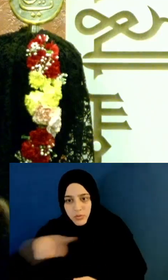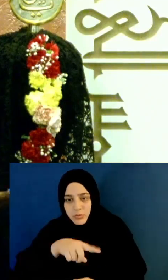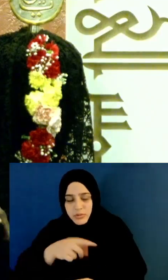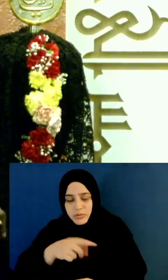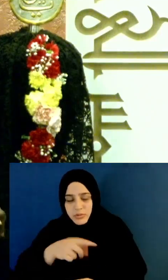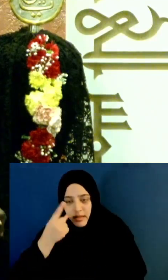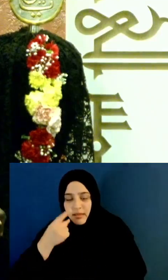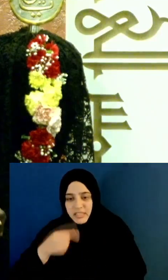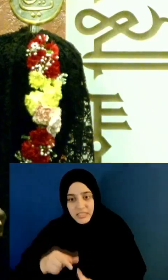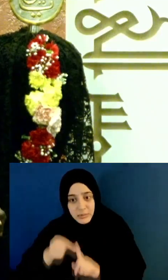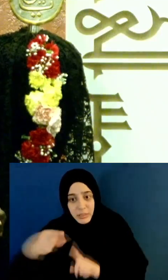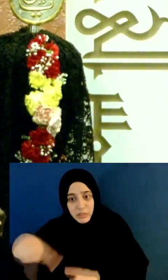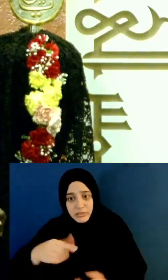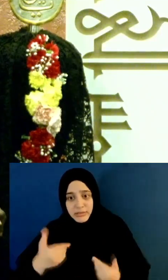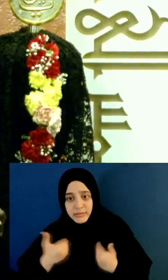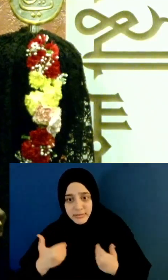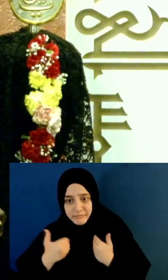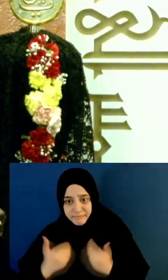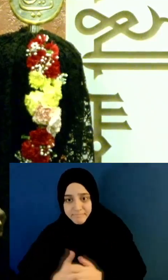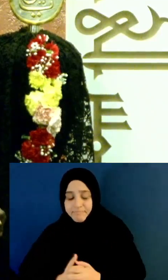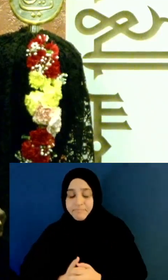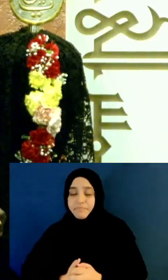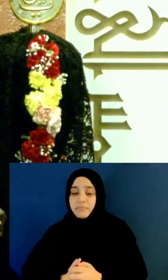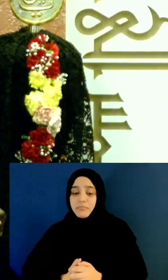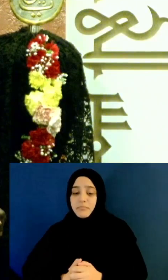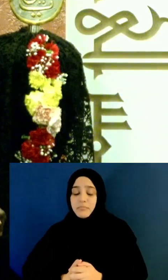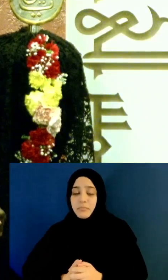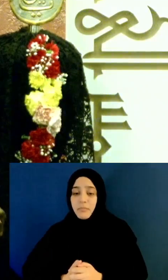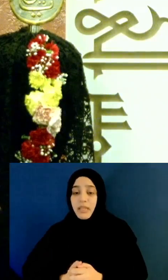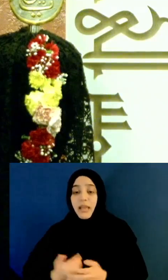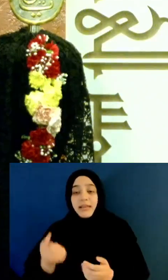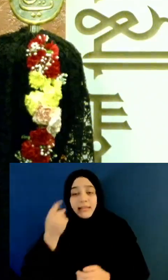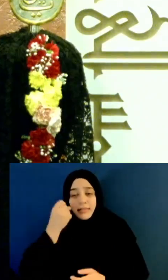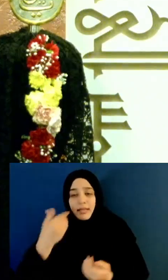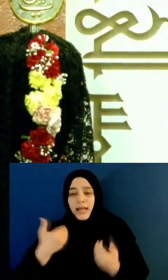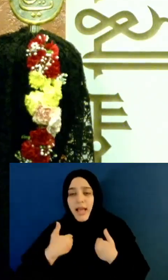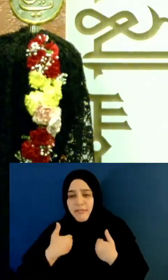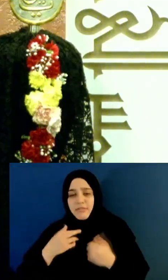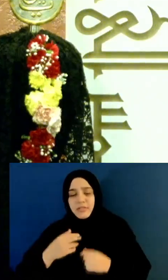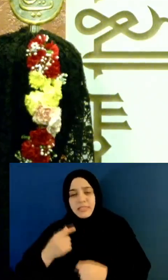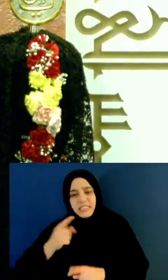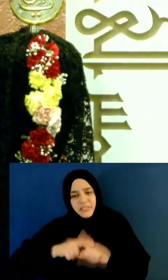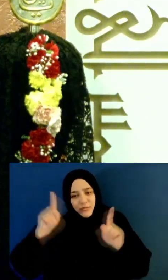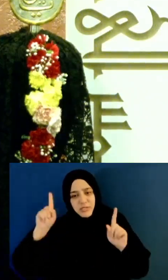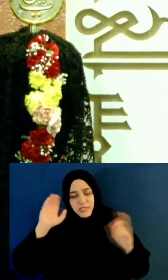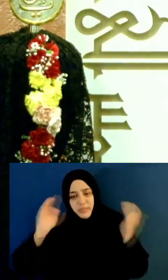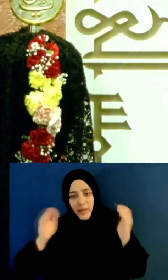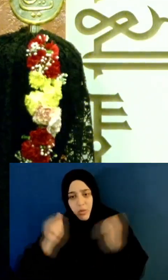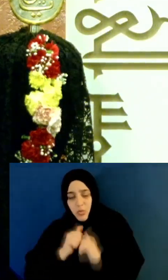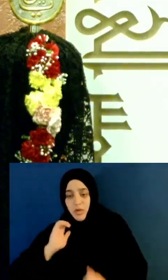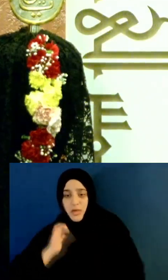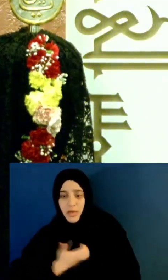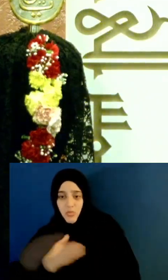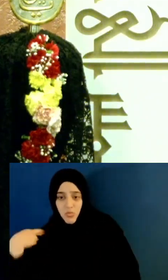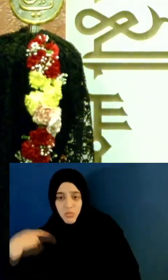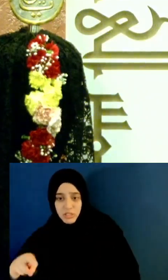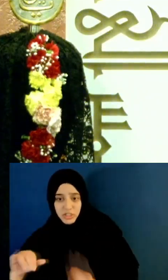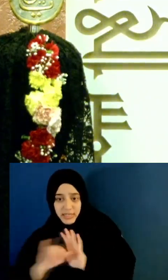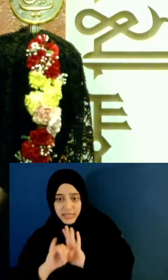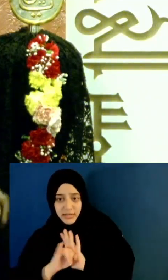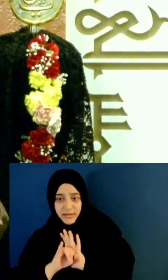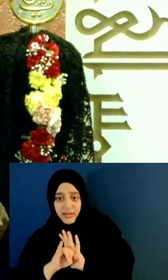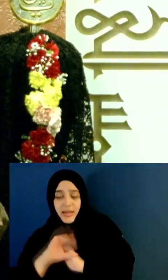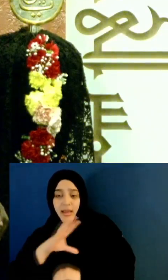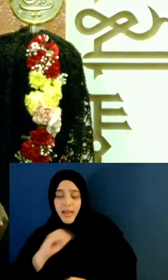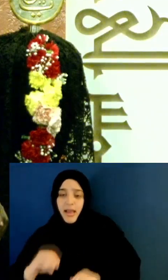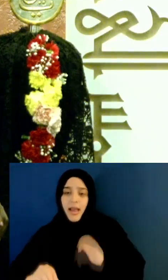There are differences between our religious identity and our Western identity.